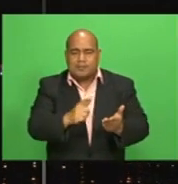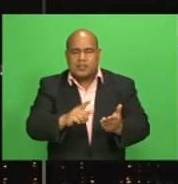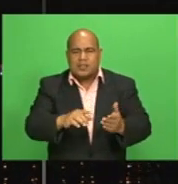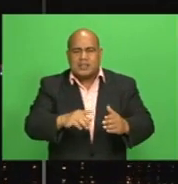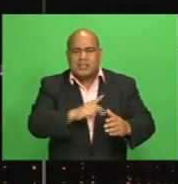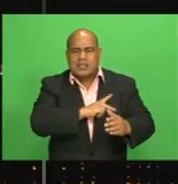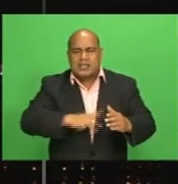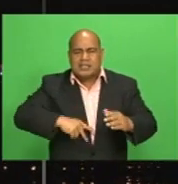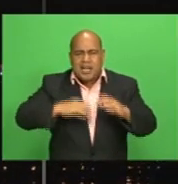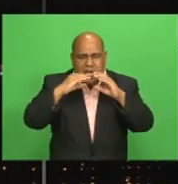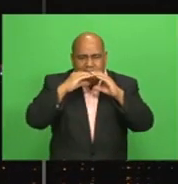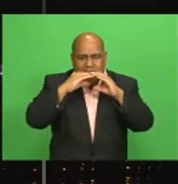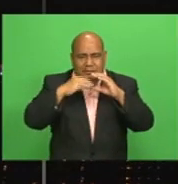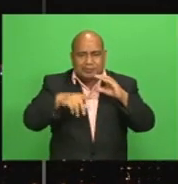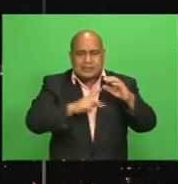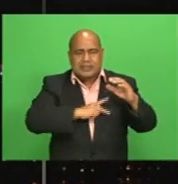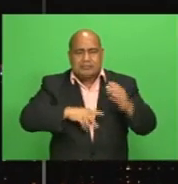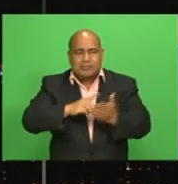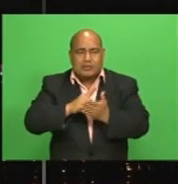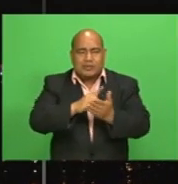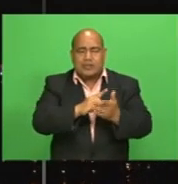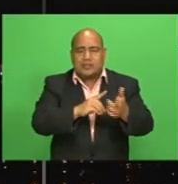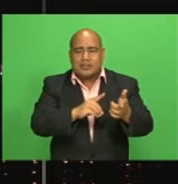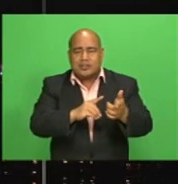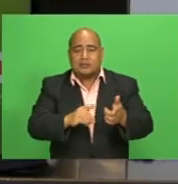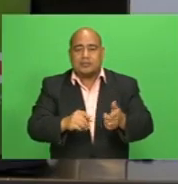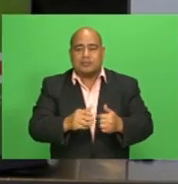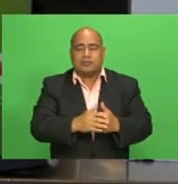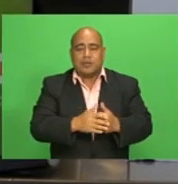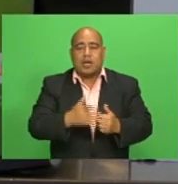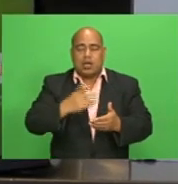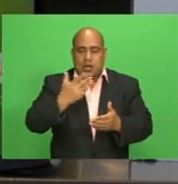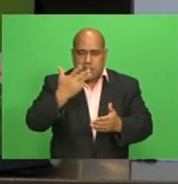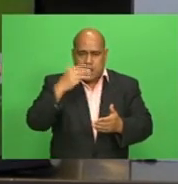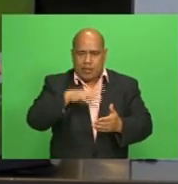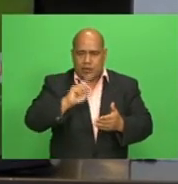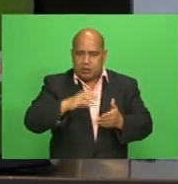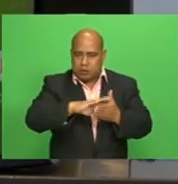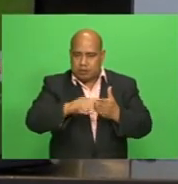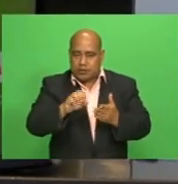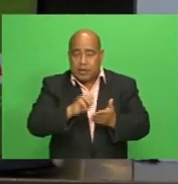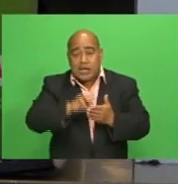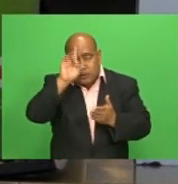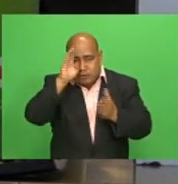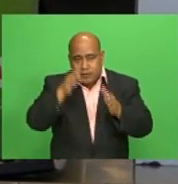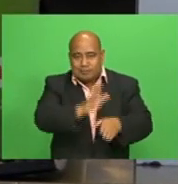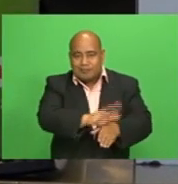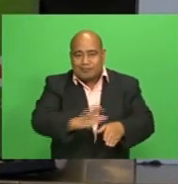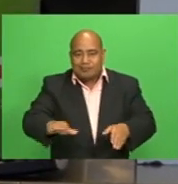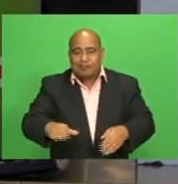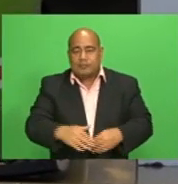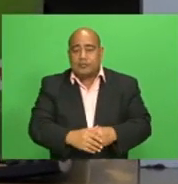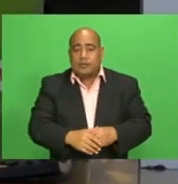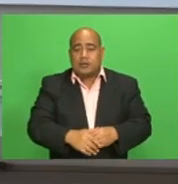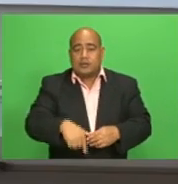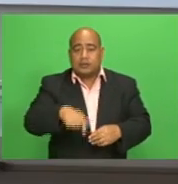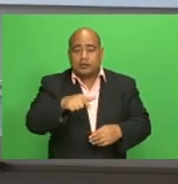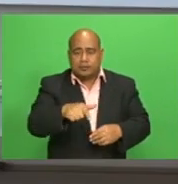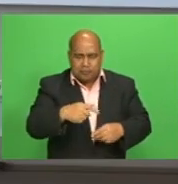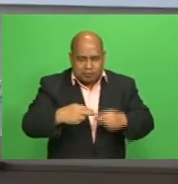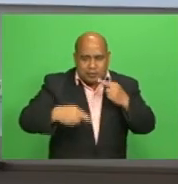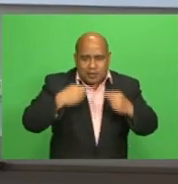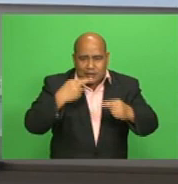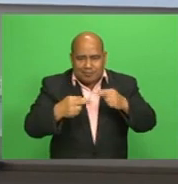Foundation for the Education of Needy Children in Fiji. All Burger King outlets in Fiji carry donation boxes to support FINS Fiji.